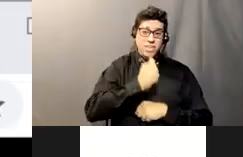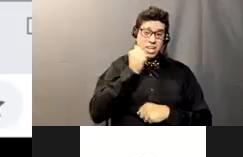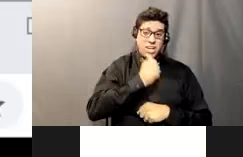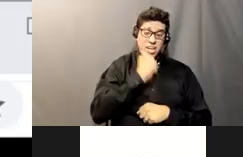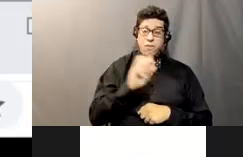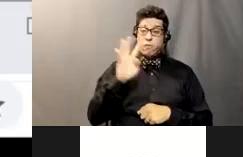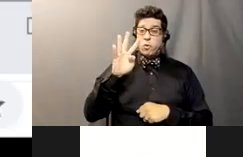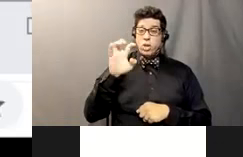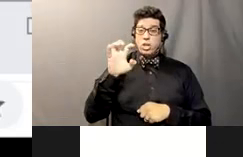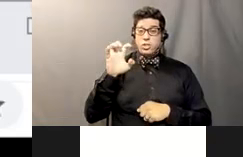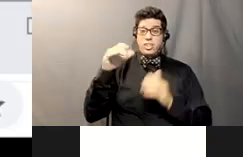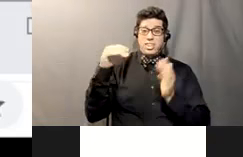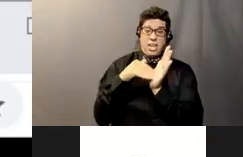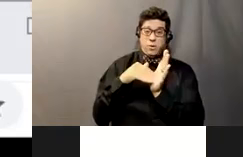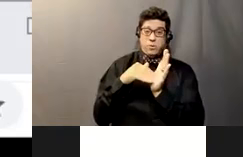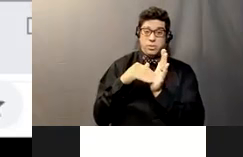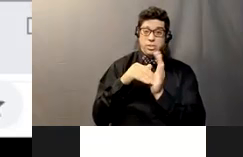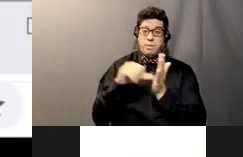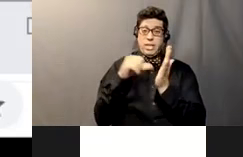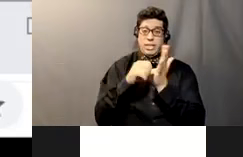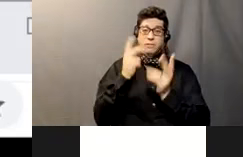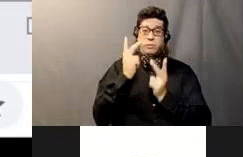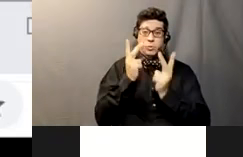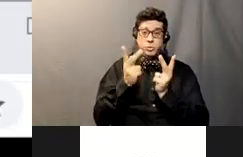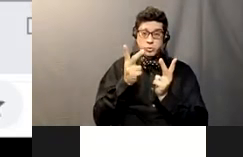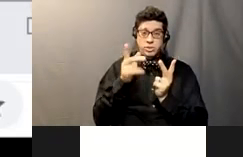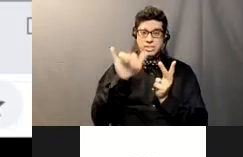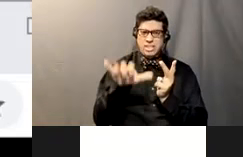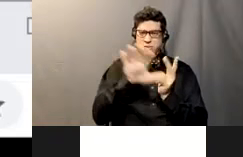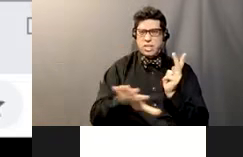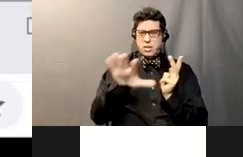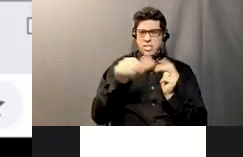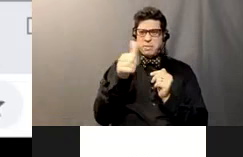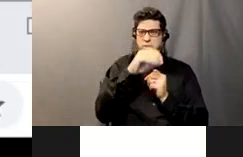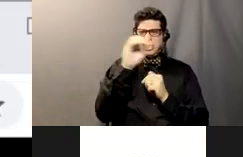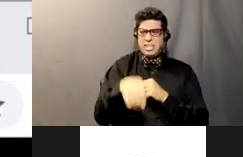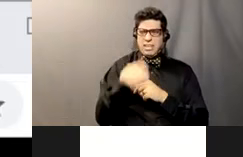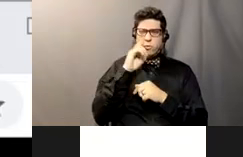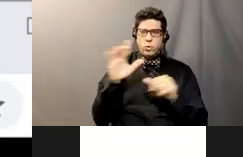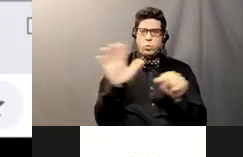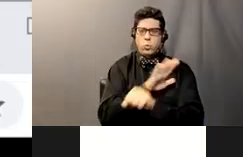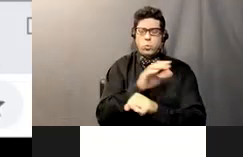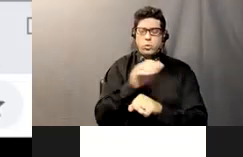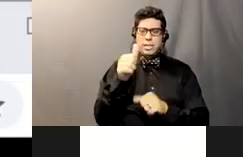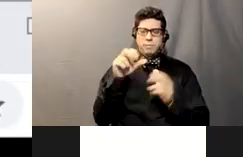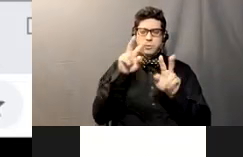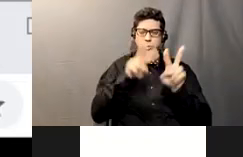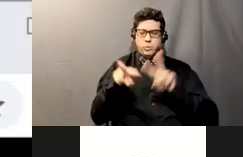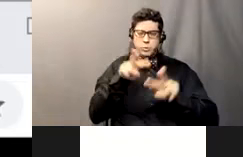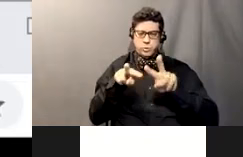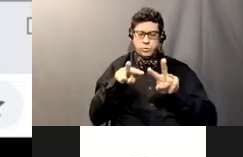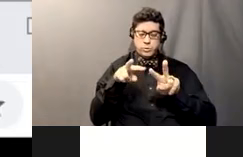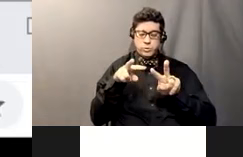in 1 week for our WOW pages, and that represented about 10% of the total page views that our website received.